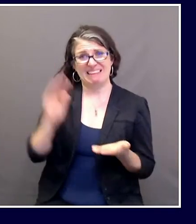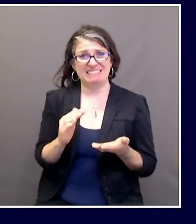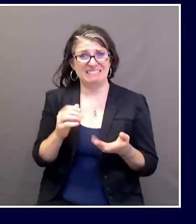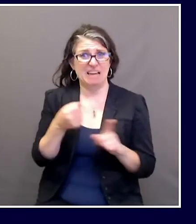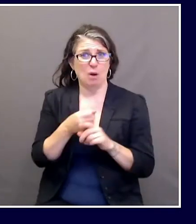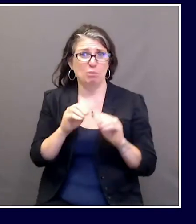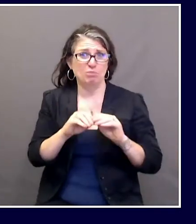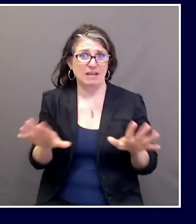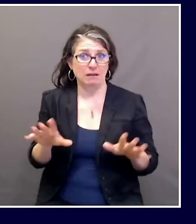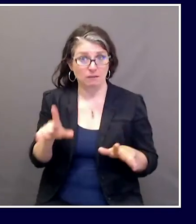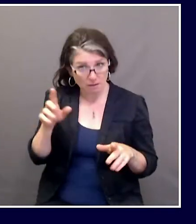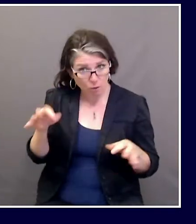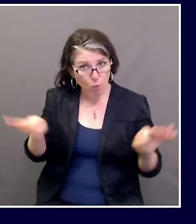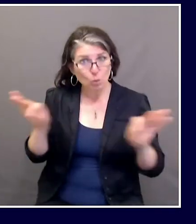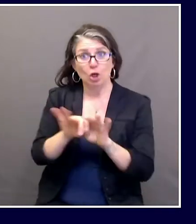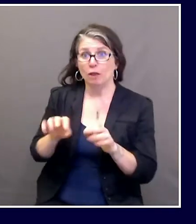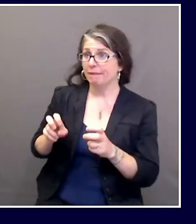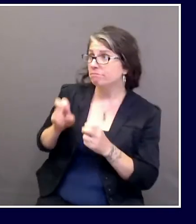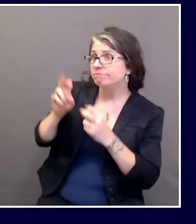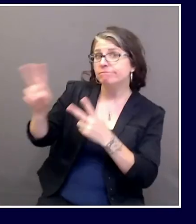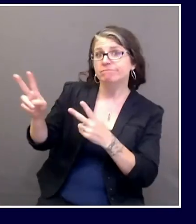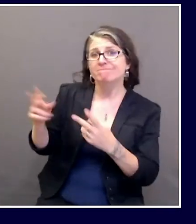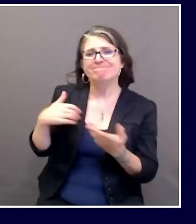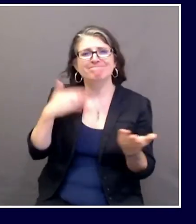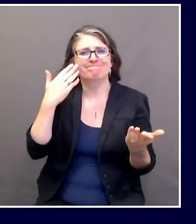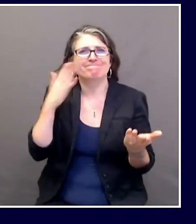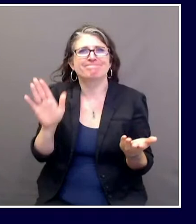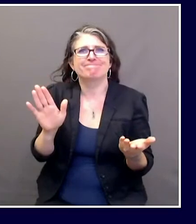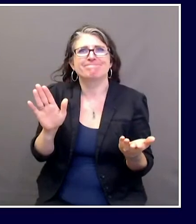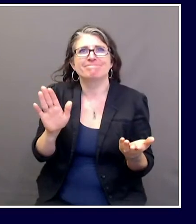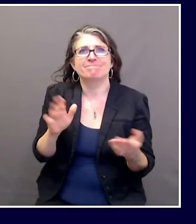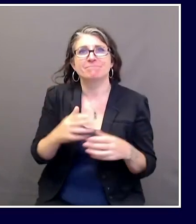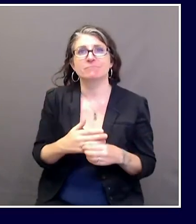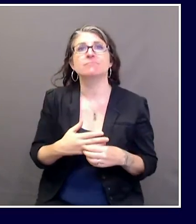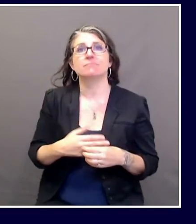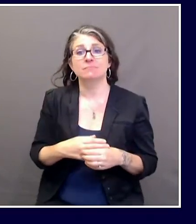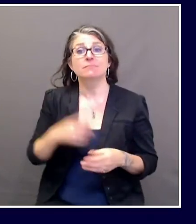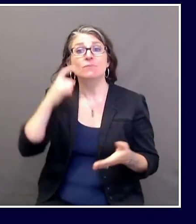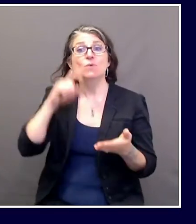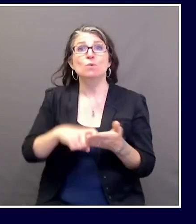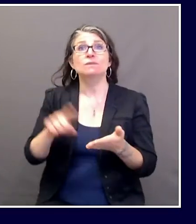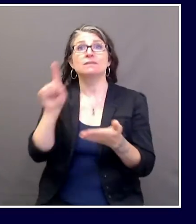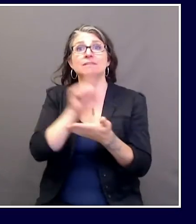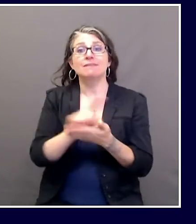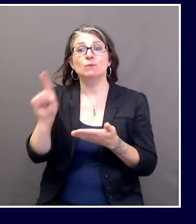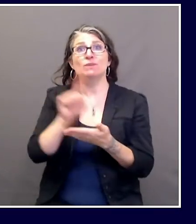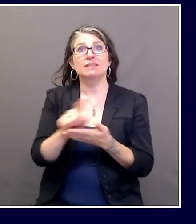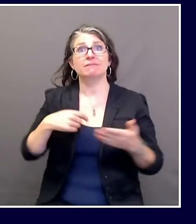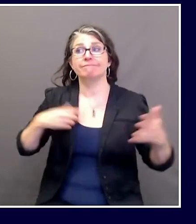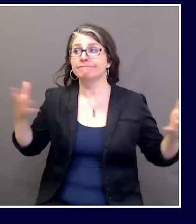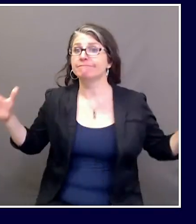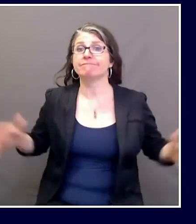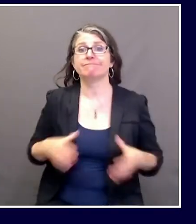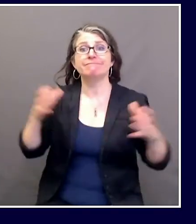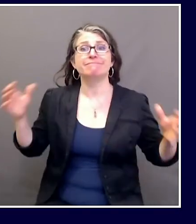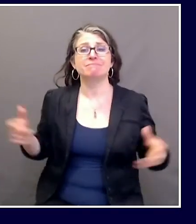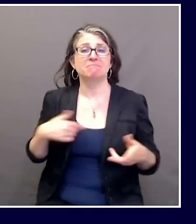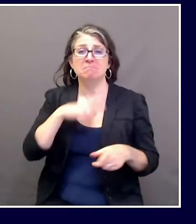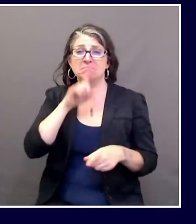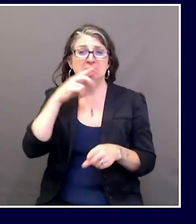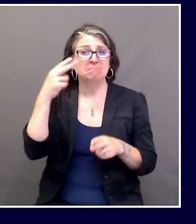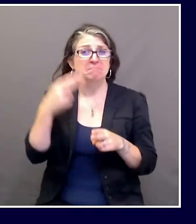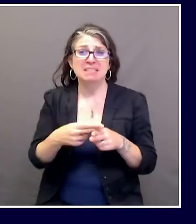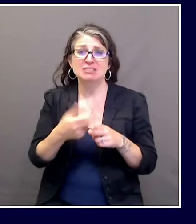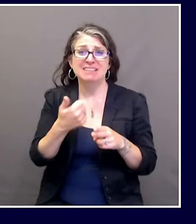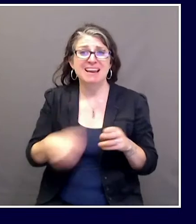in these briefings, I haven't mentioned as many outbreaks, and one of the main reasons is that there are just fewer of them these days. That's Okay,